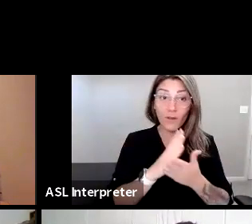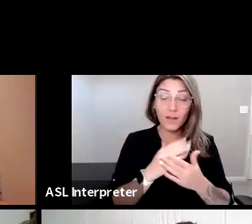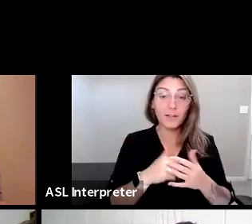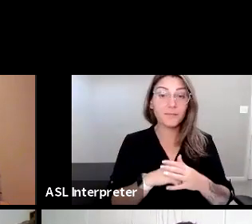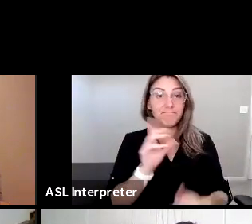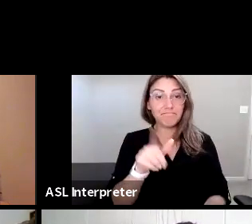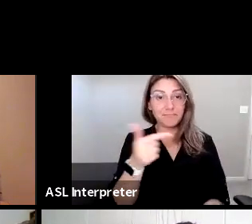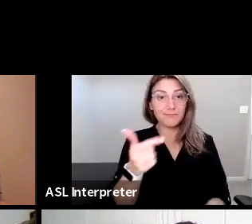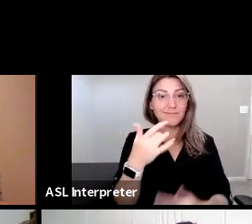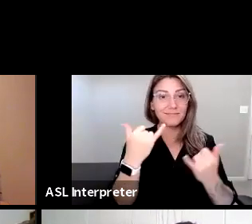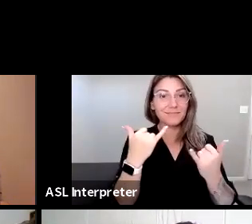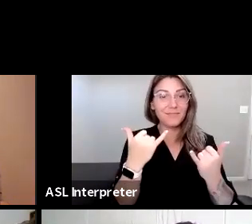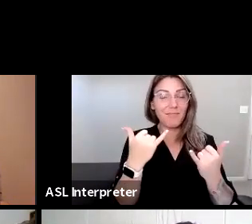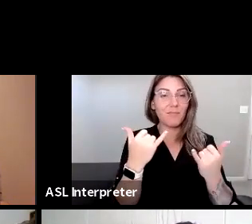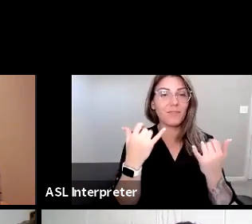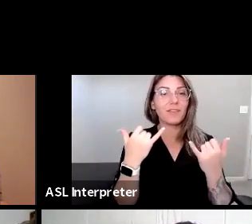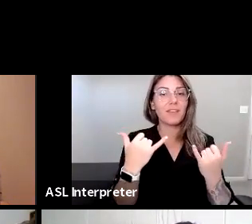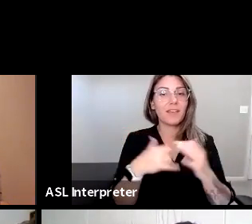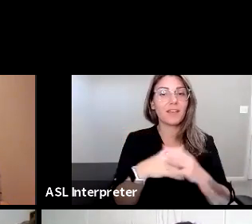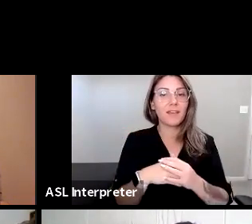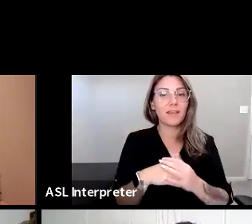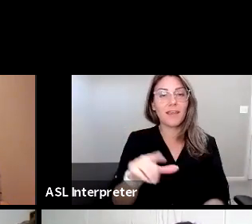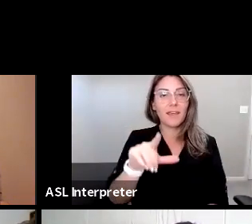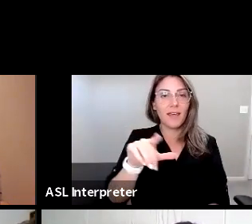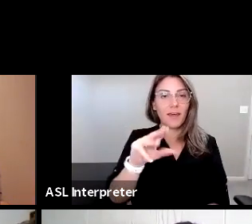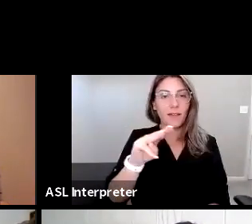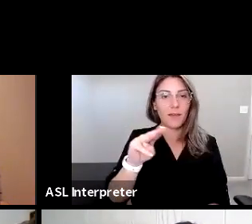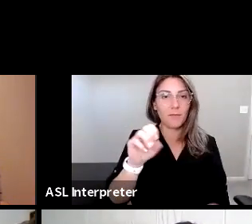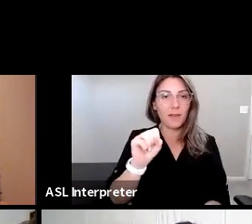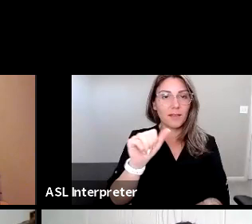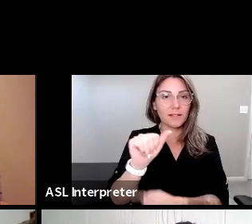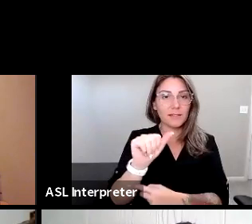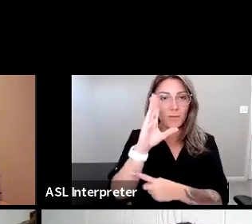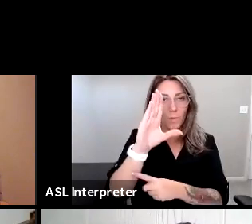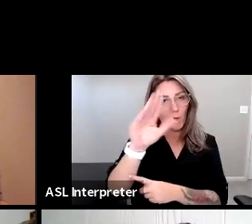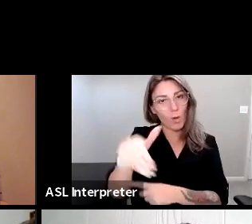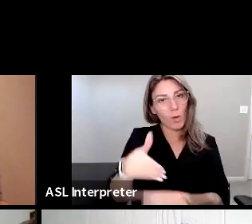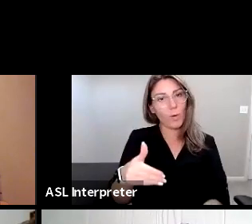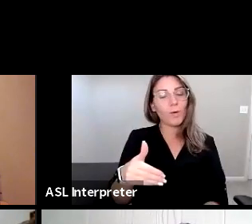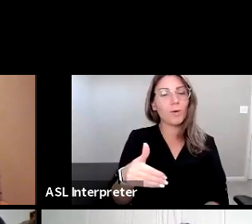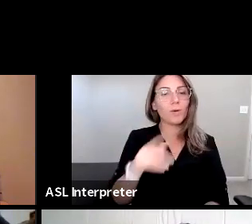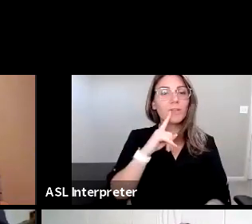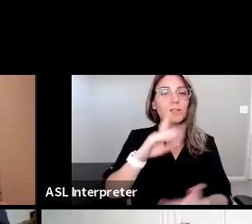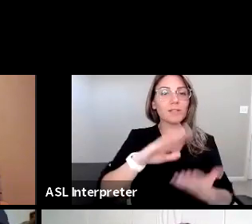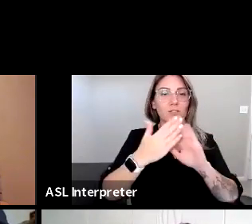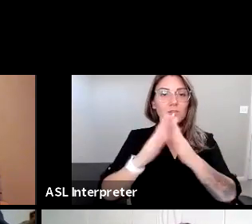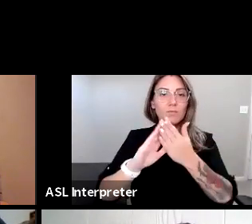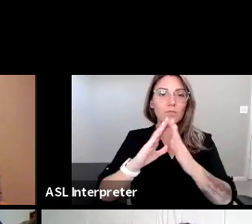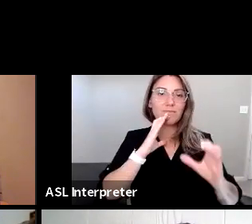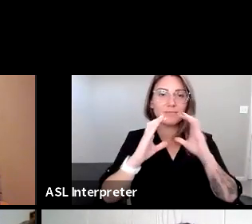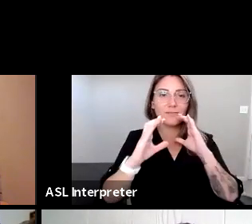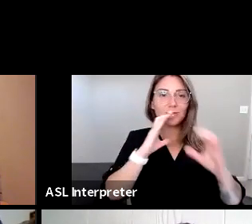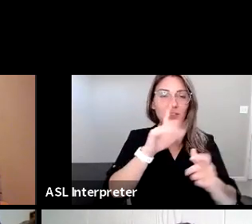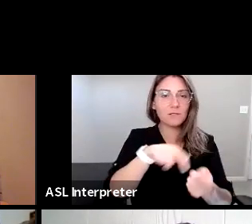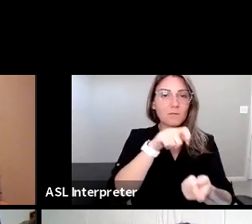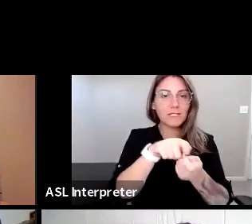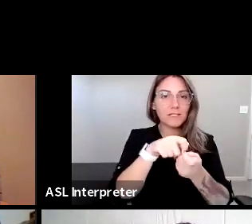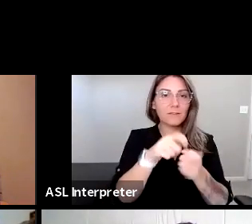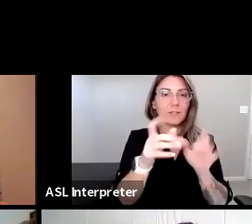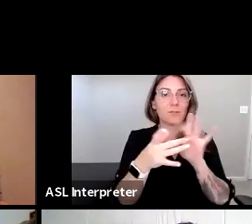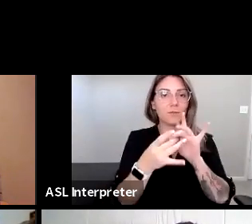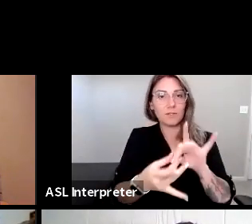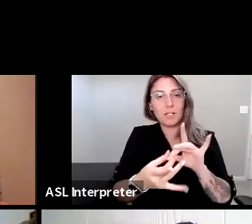so today LMSA will be hosting a community conversation specifically on